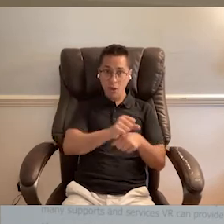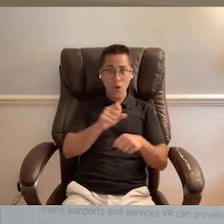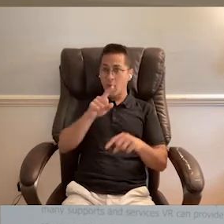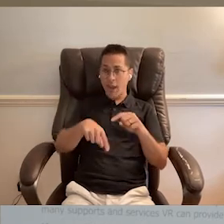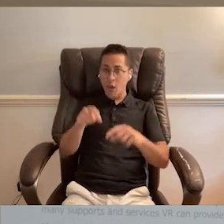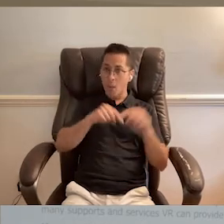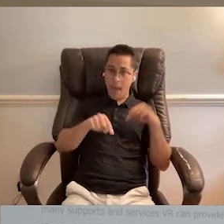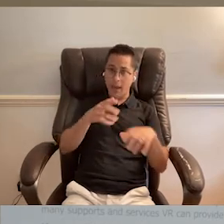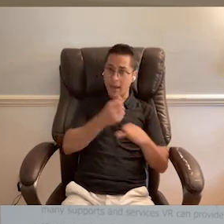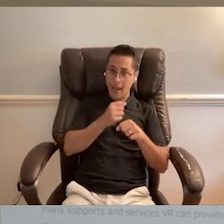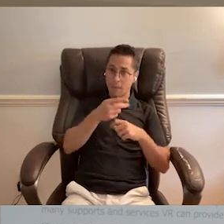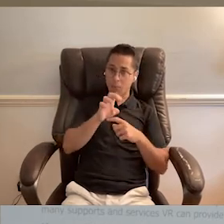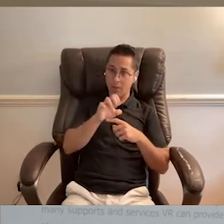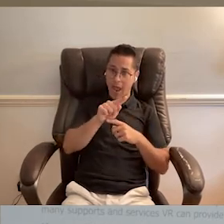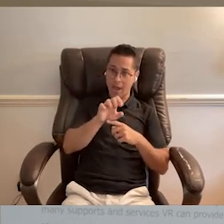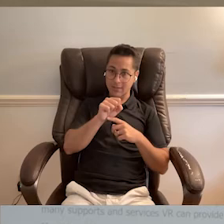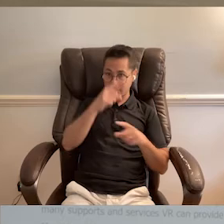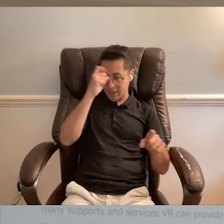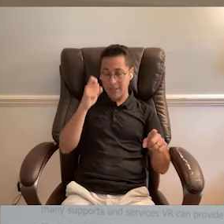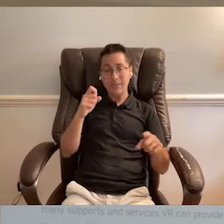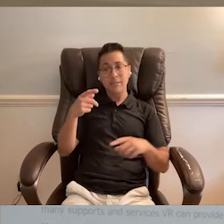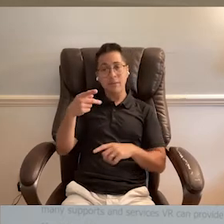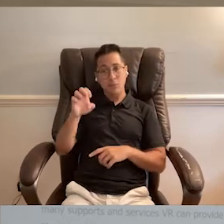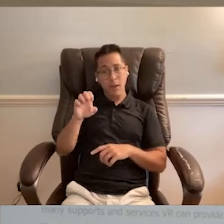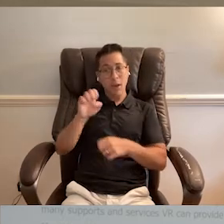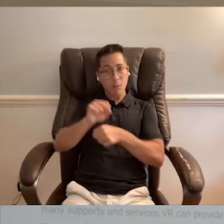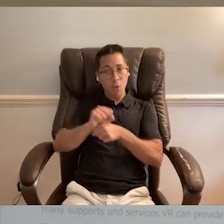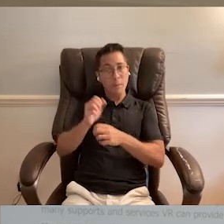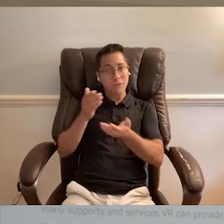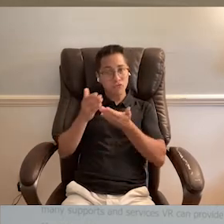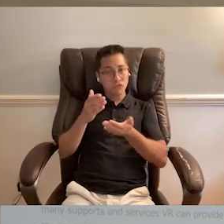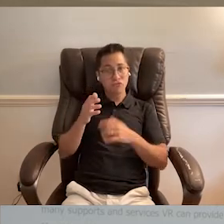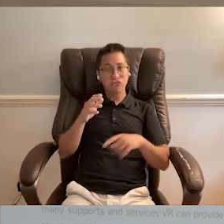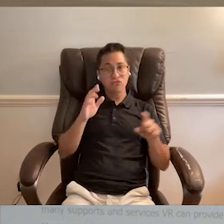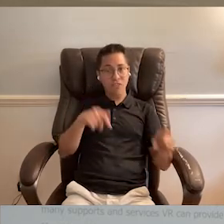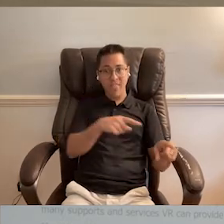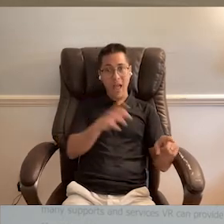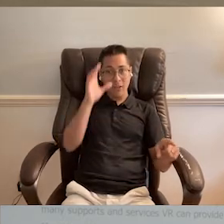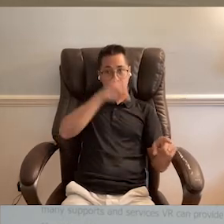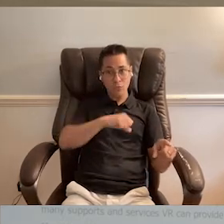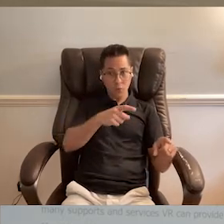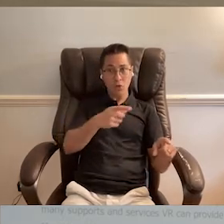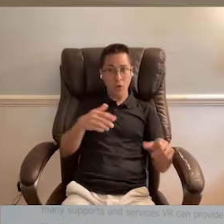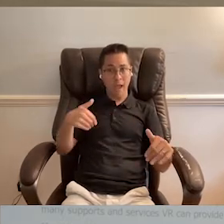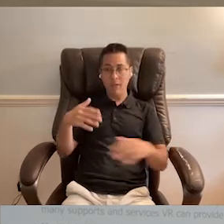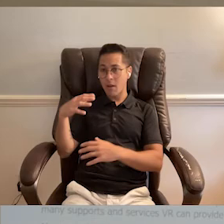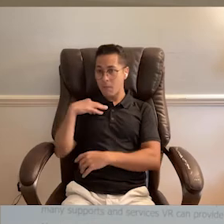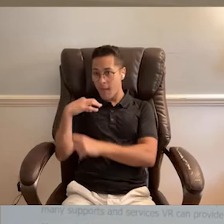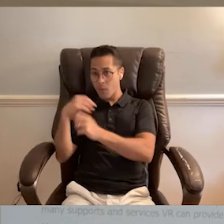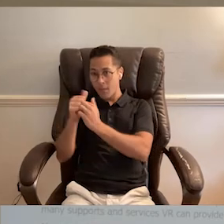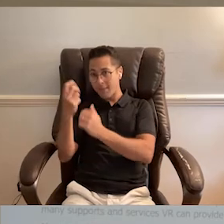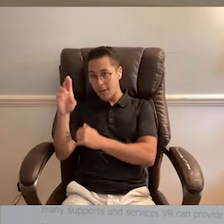Because the pre-employment services are assuming you haven't applied yet and you are still